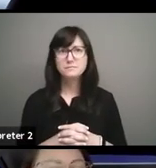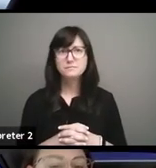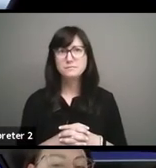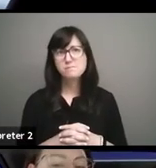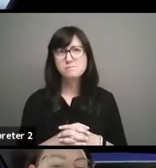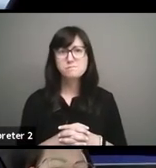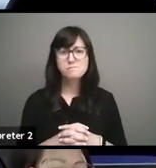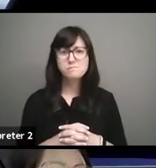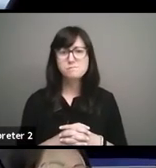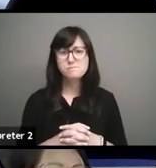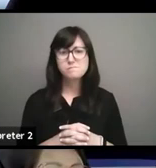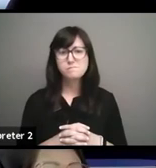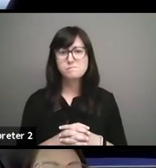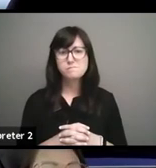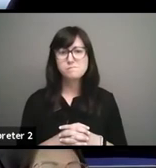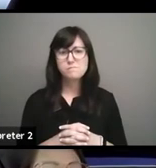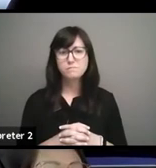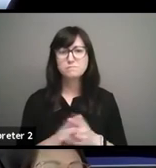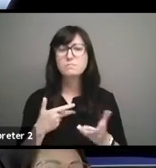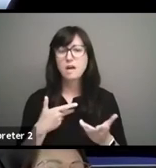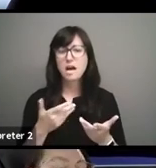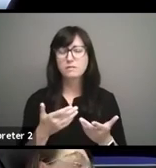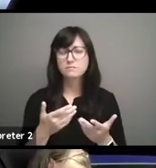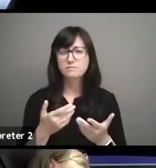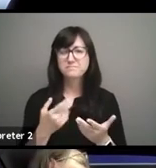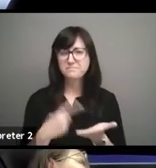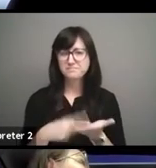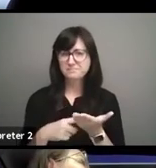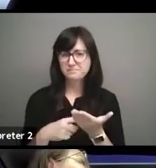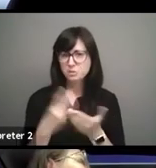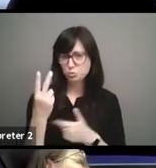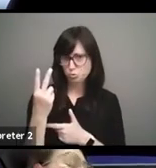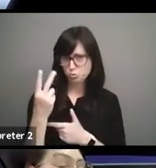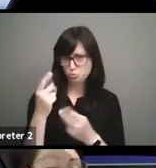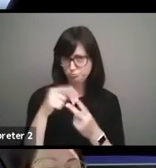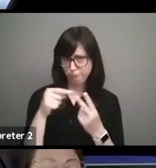bit about two initiatives that I'm a part of.